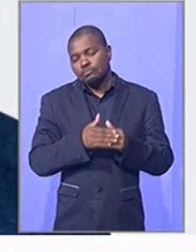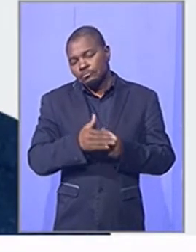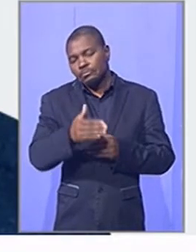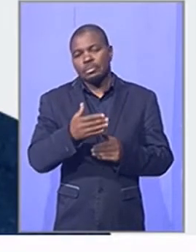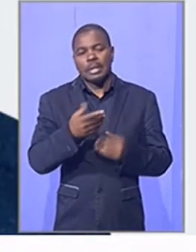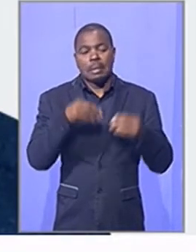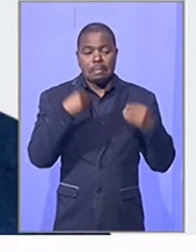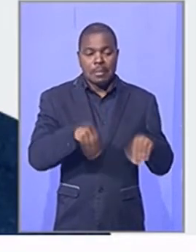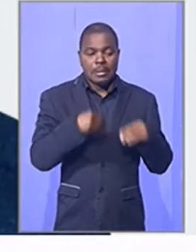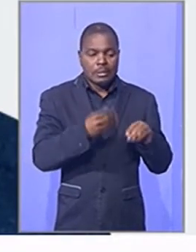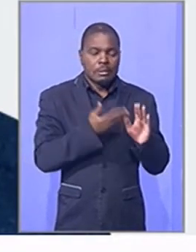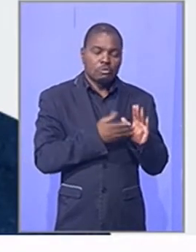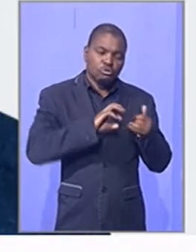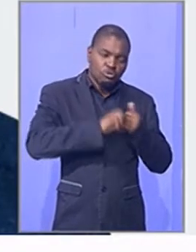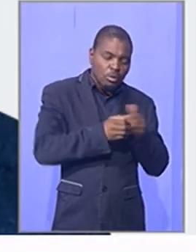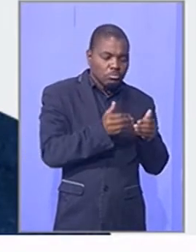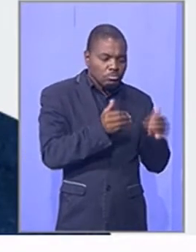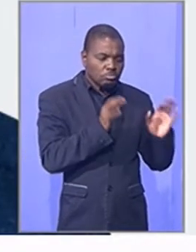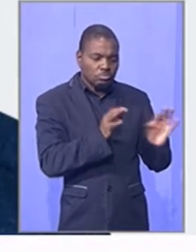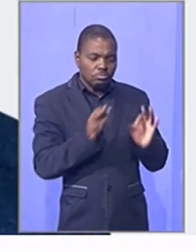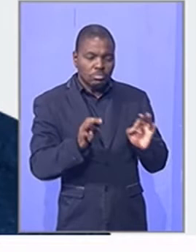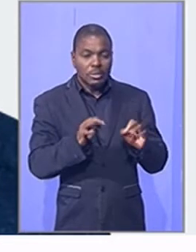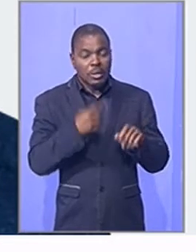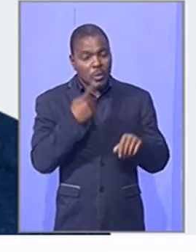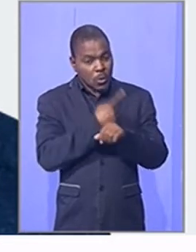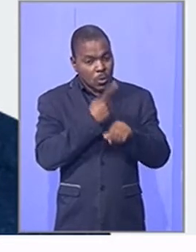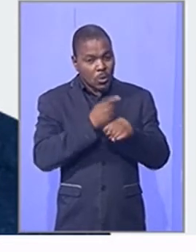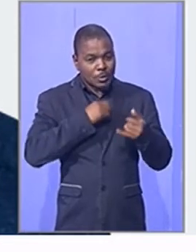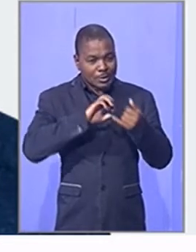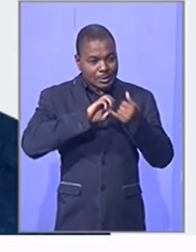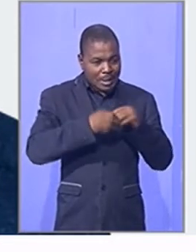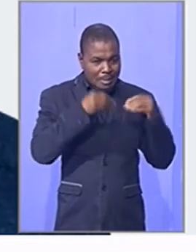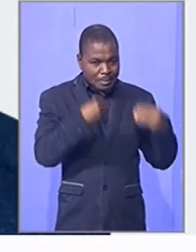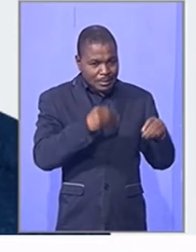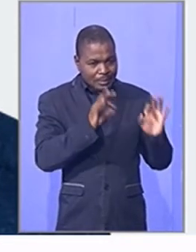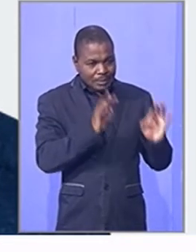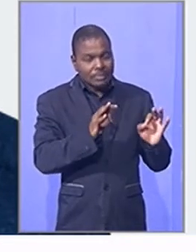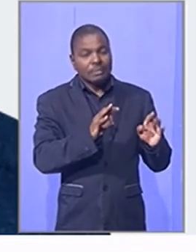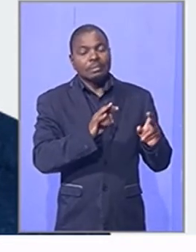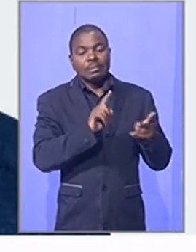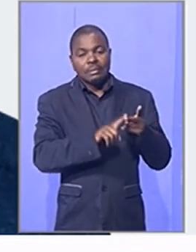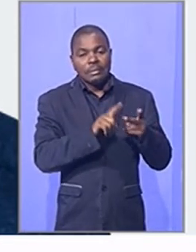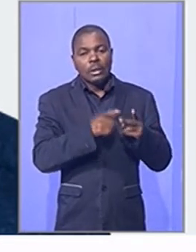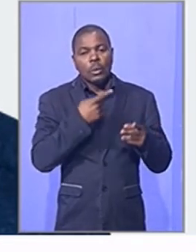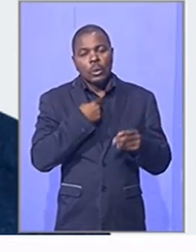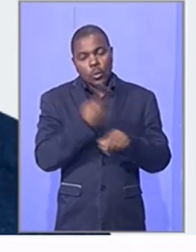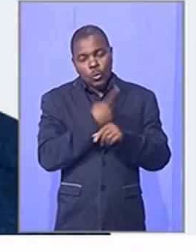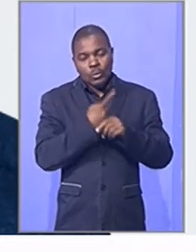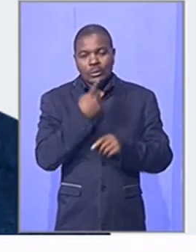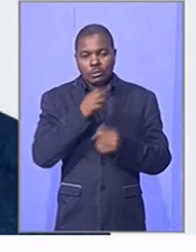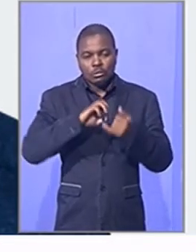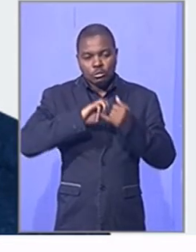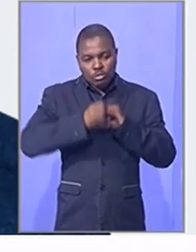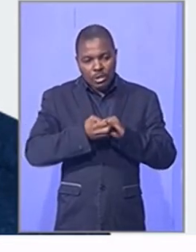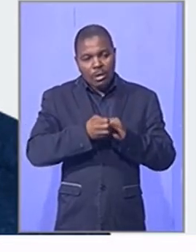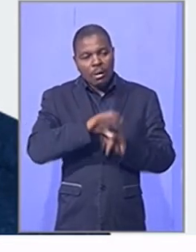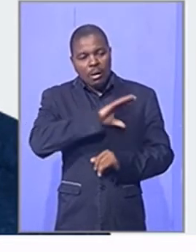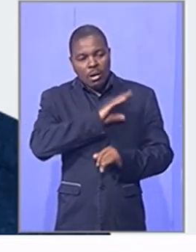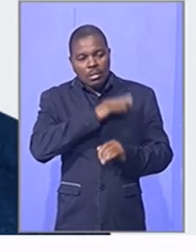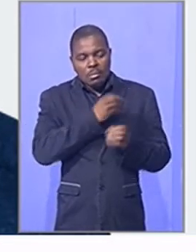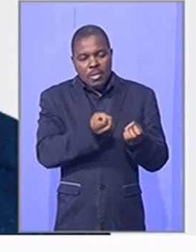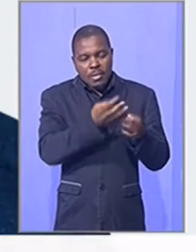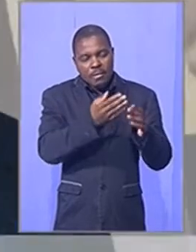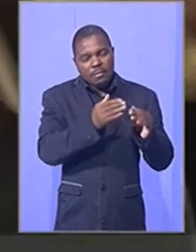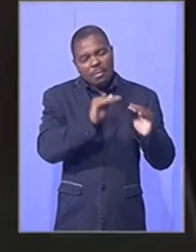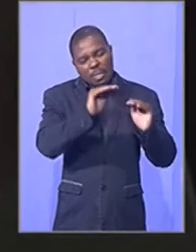running the business more efficiently, and every time we run the business more efficiently, every rand we save, we seek to give back to the customer through